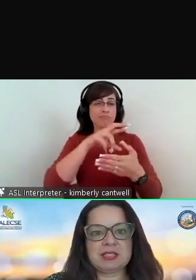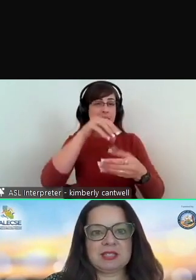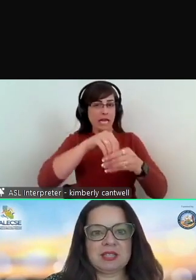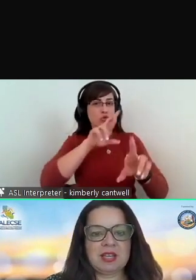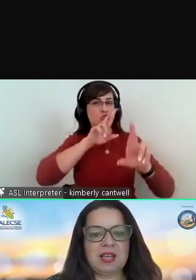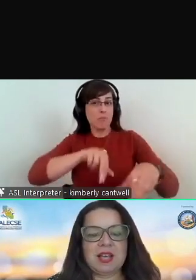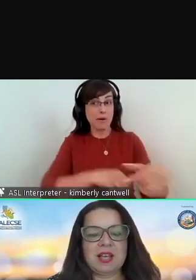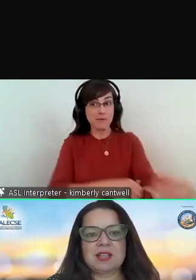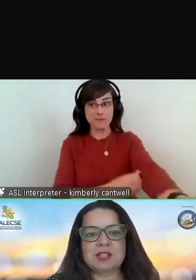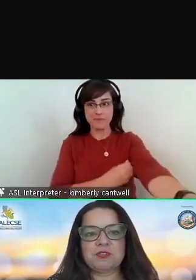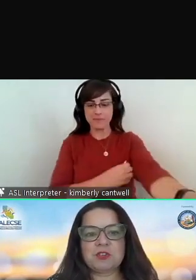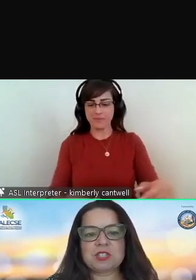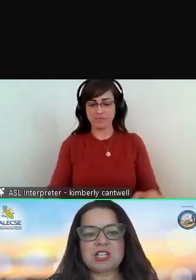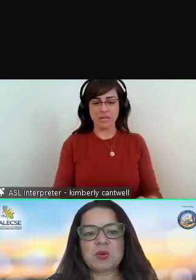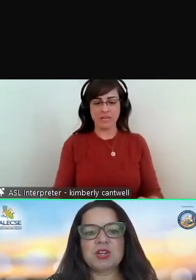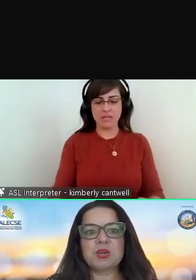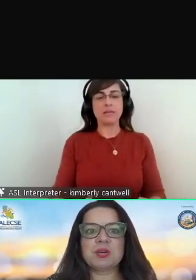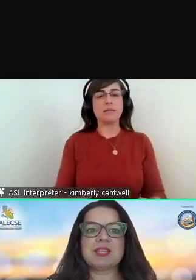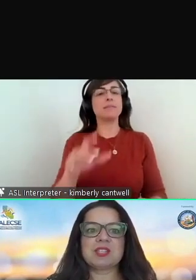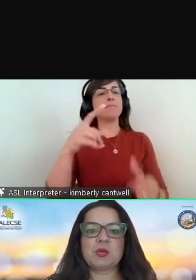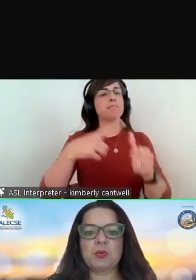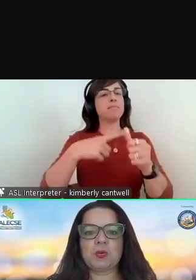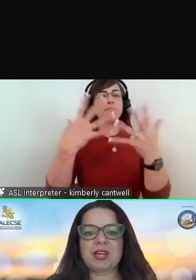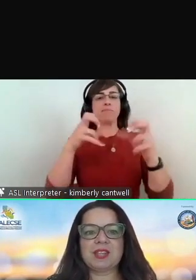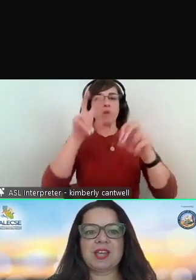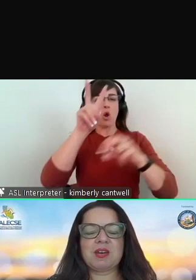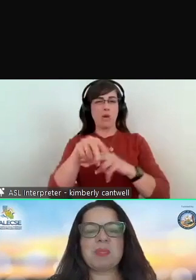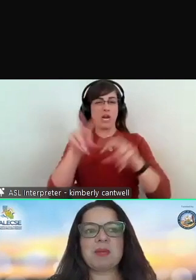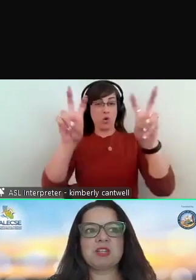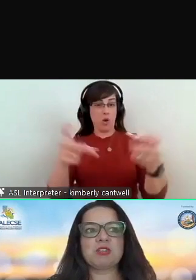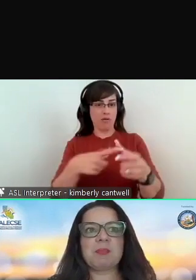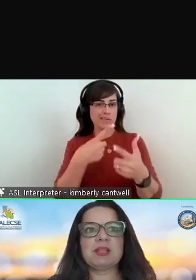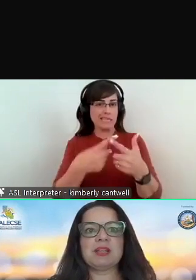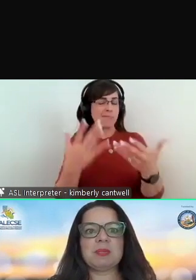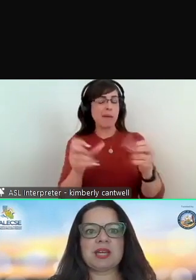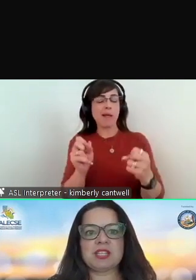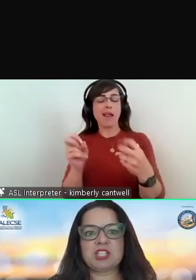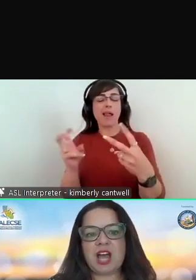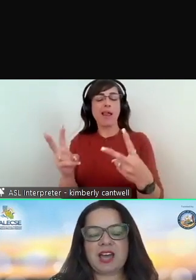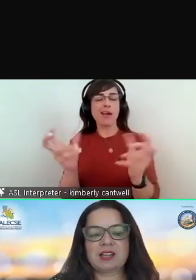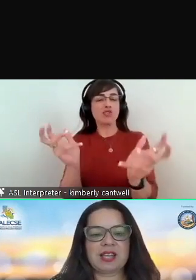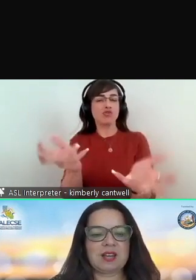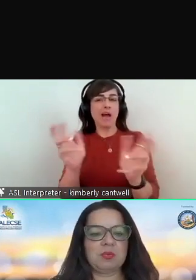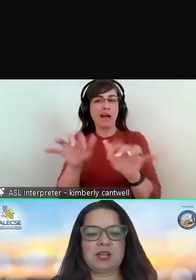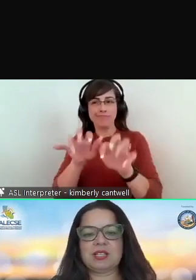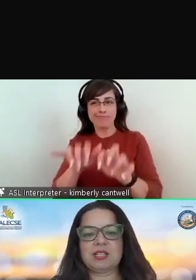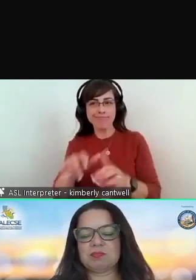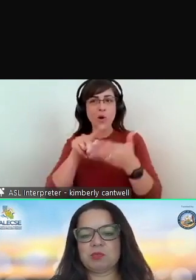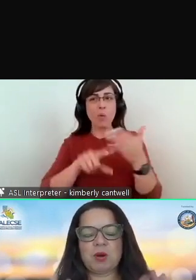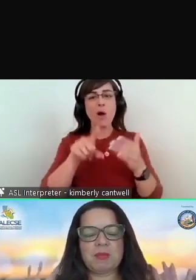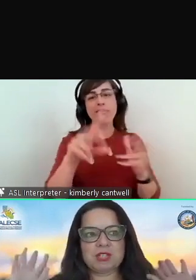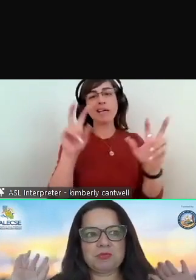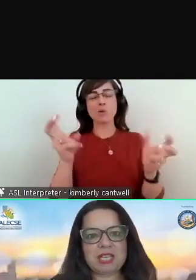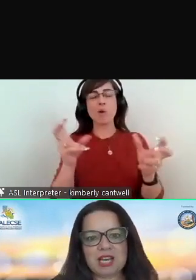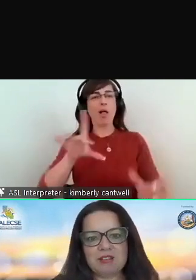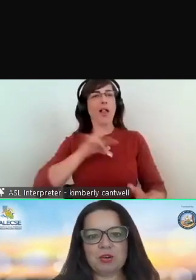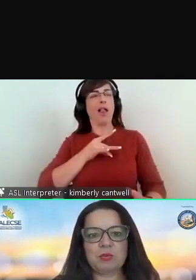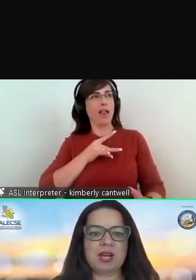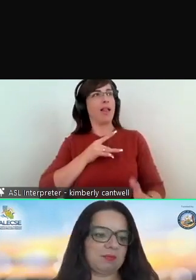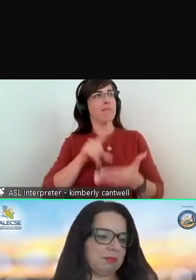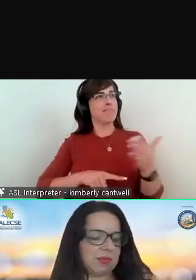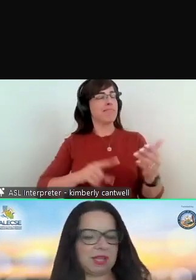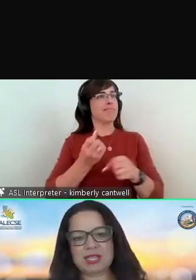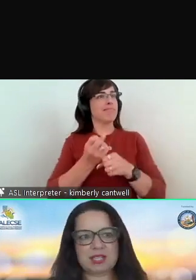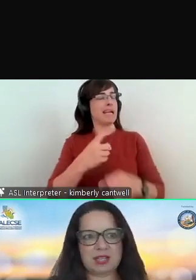reports. So first, I just want you to read this quote and then maybe drop a little bit in the chat, like what this quote makes you think of, or